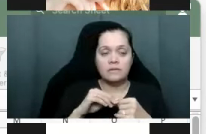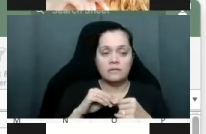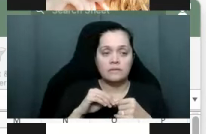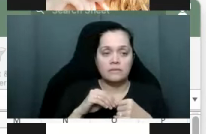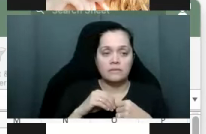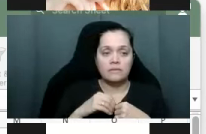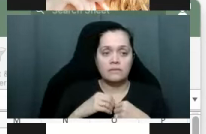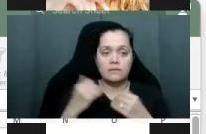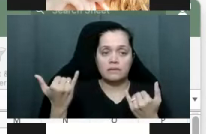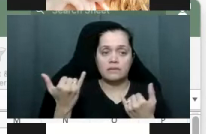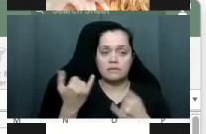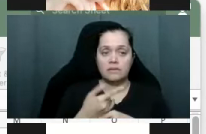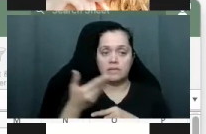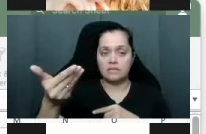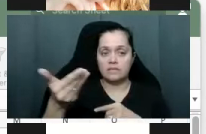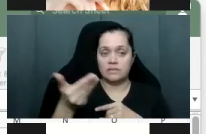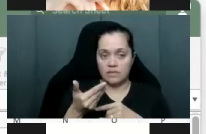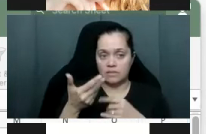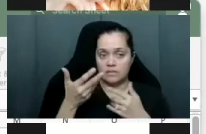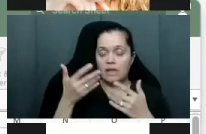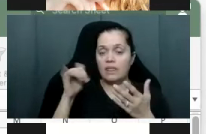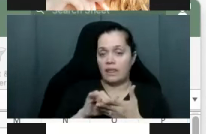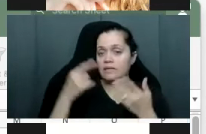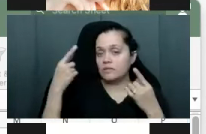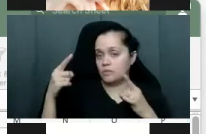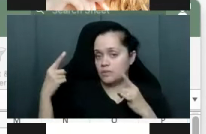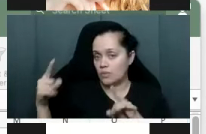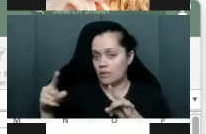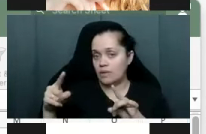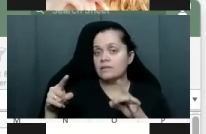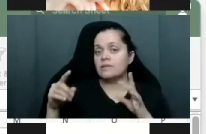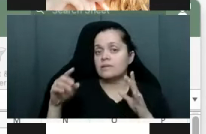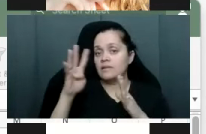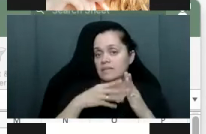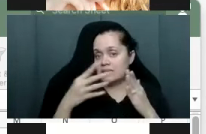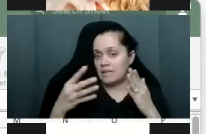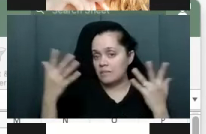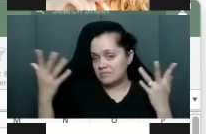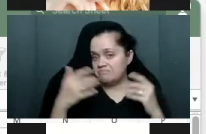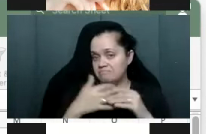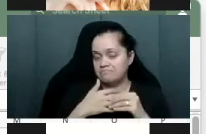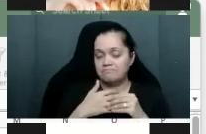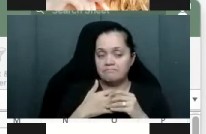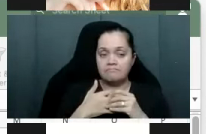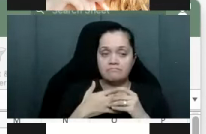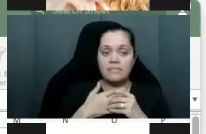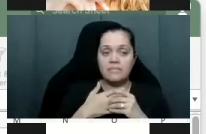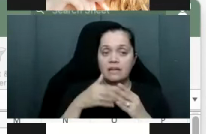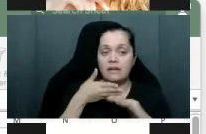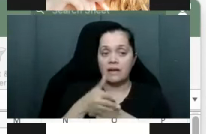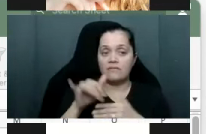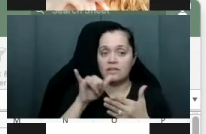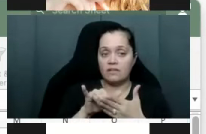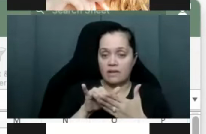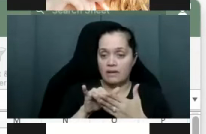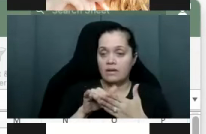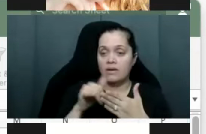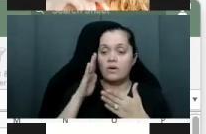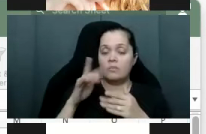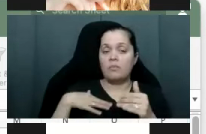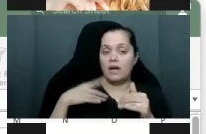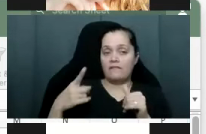Today's the introduction. It's what's going on, what's the syllabus. From there, we'll go on to my